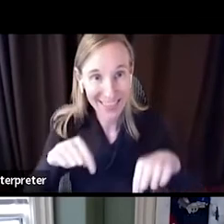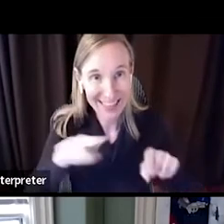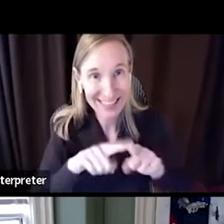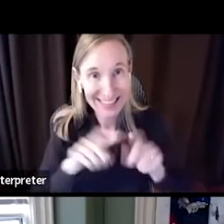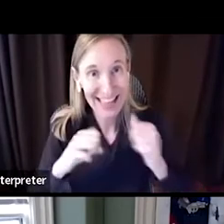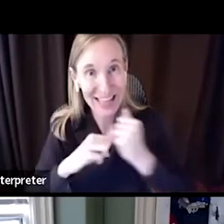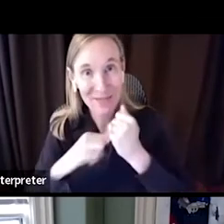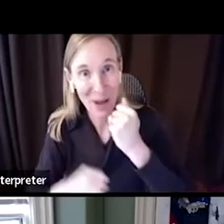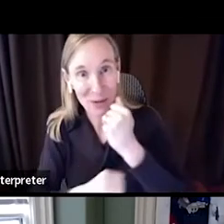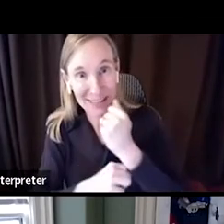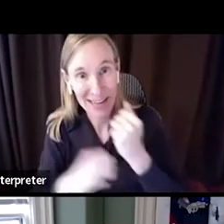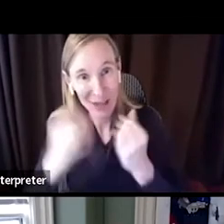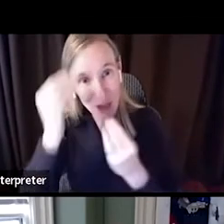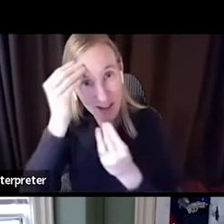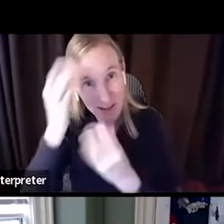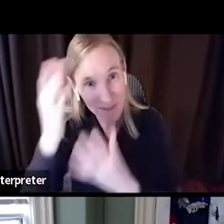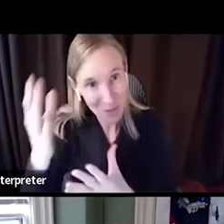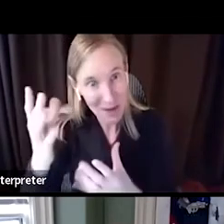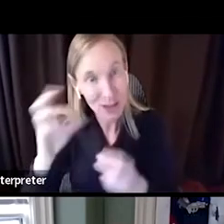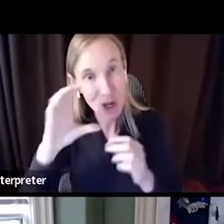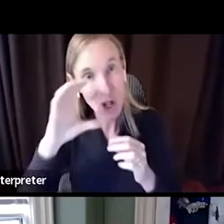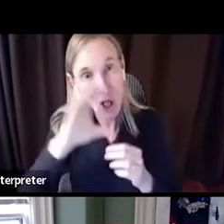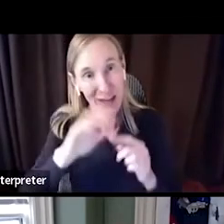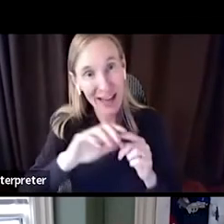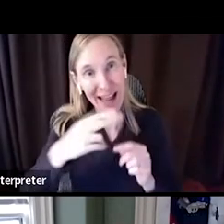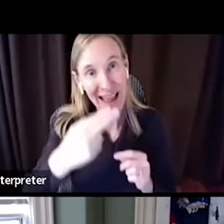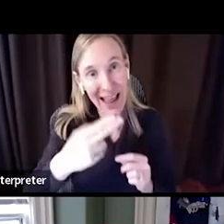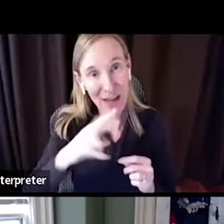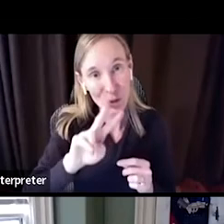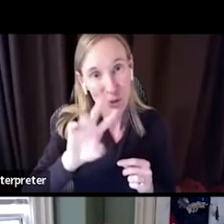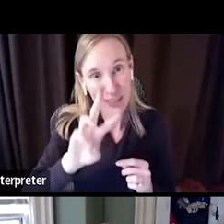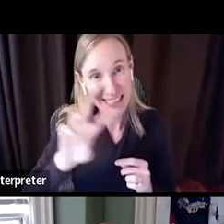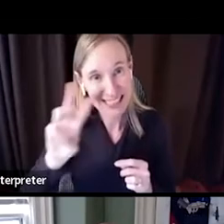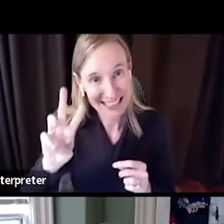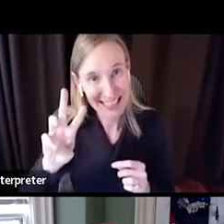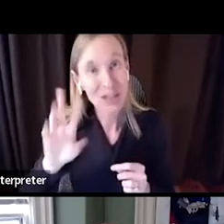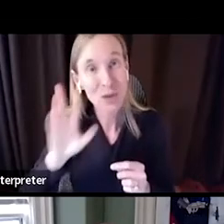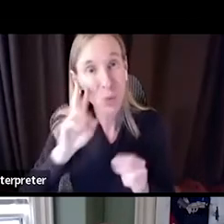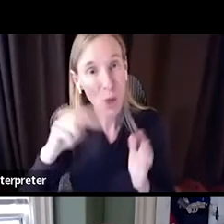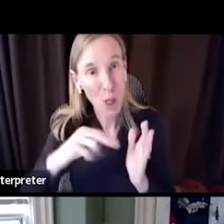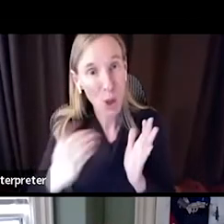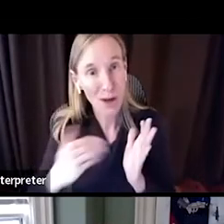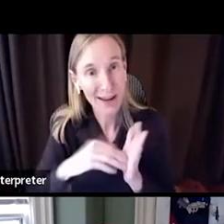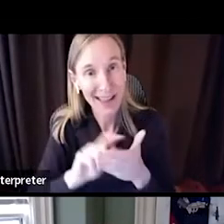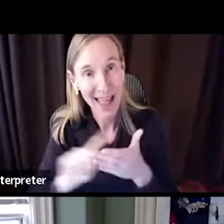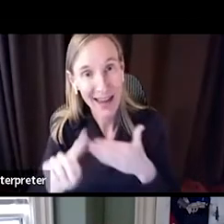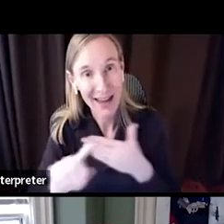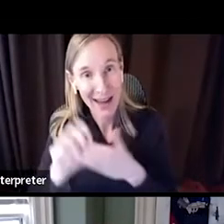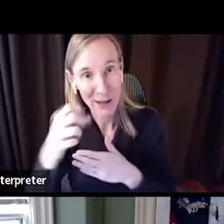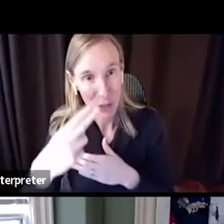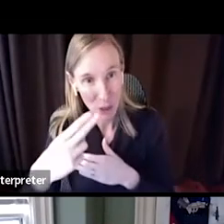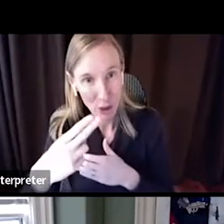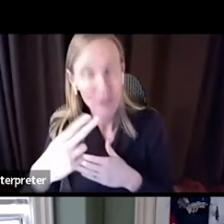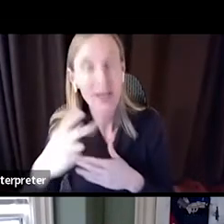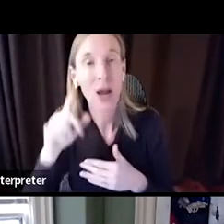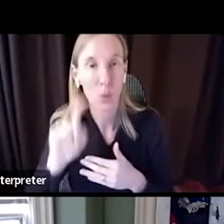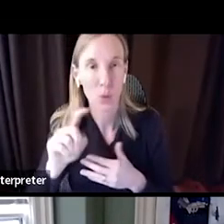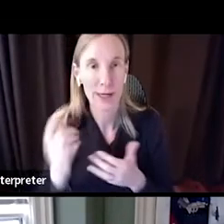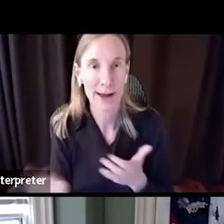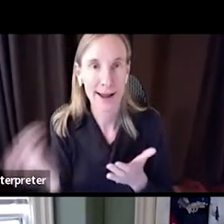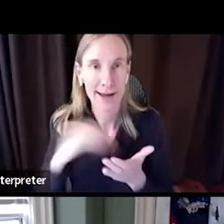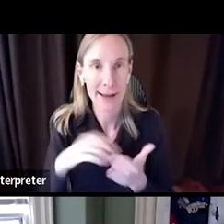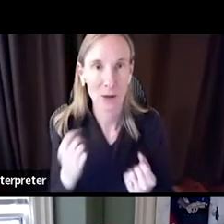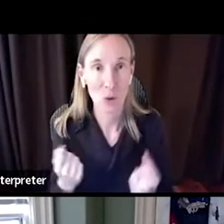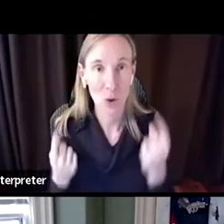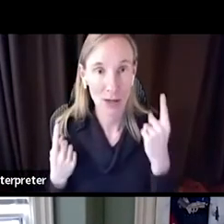look at H266, which we will do next Thursday, is that we also need to understand, we all collectively